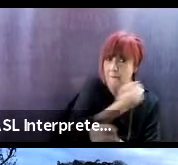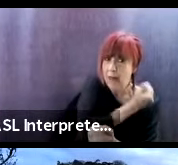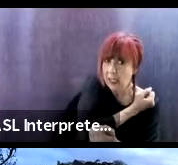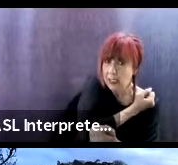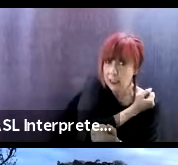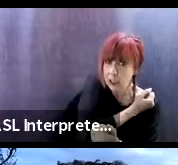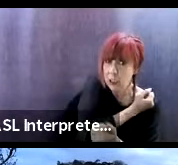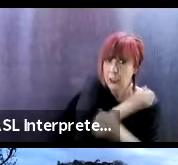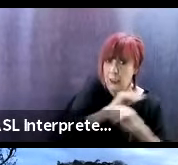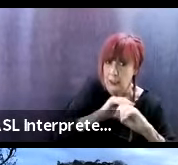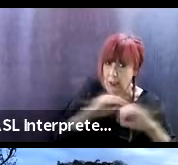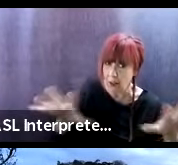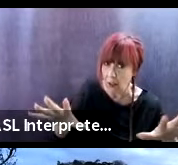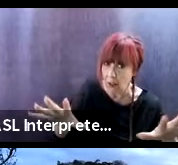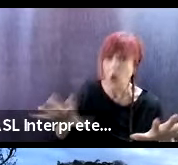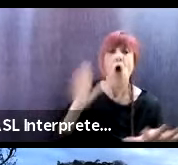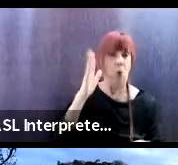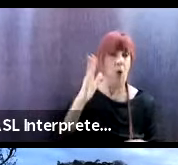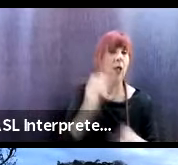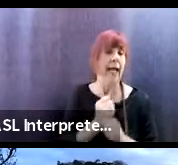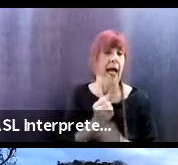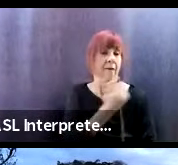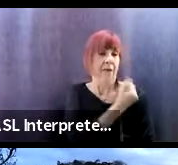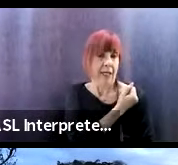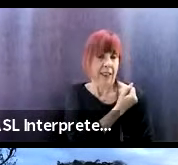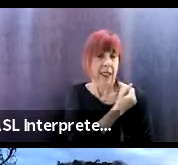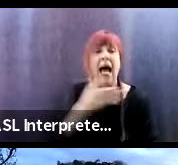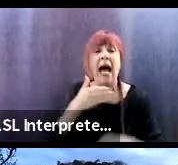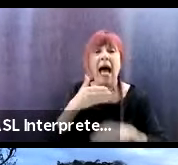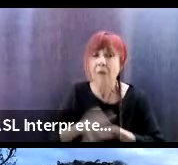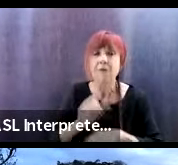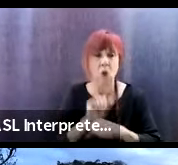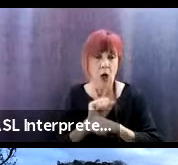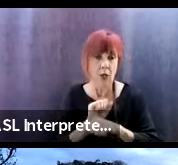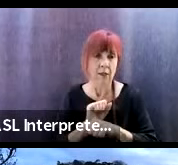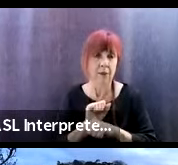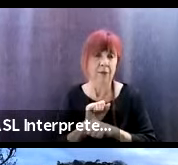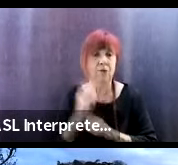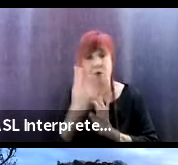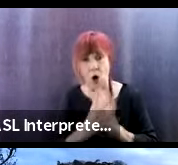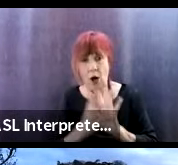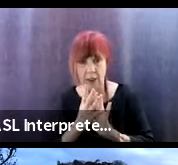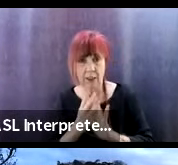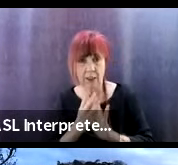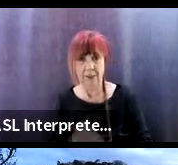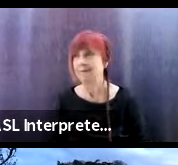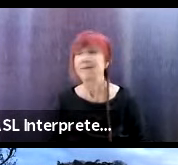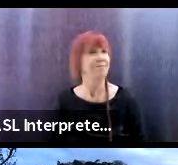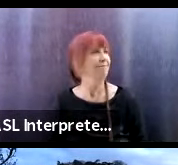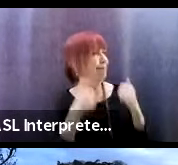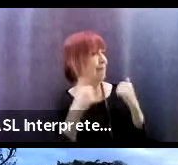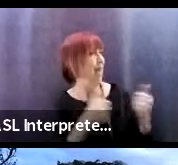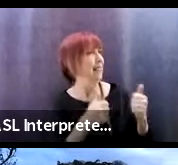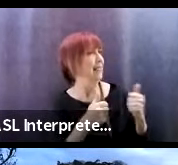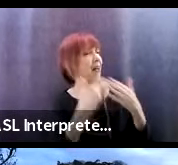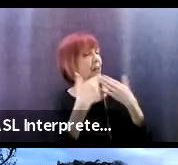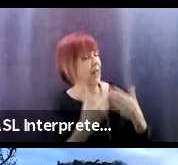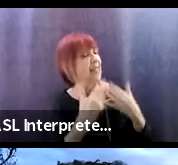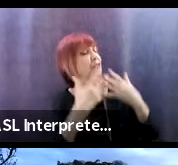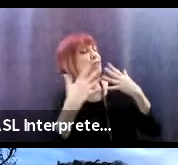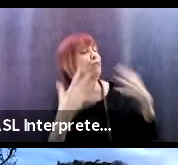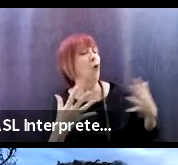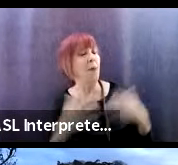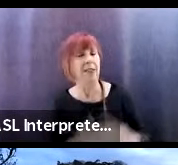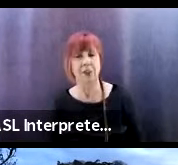their vaccinations as well after they've completed a shift. Fantastic. Thank you so